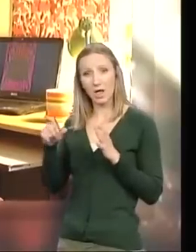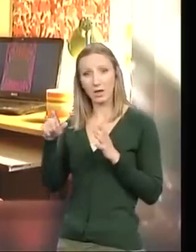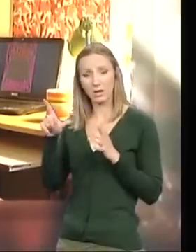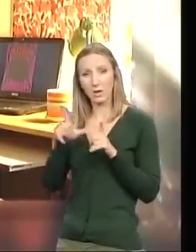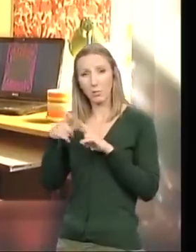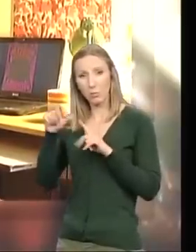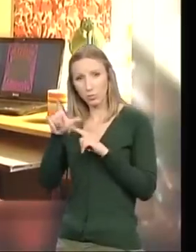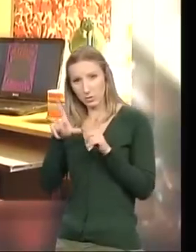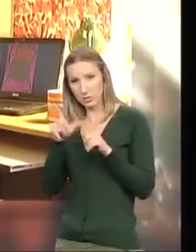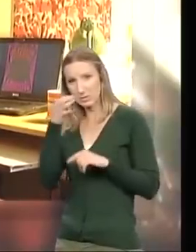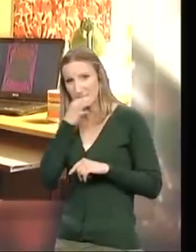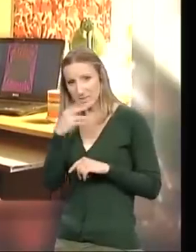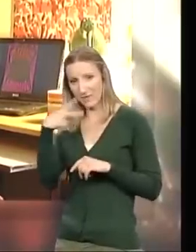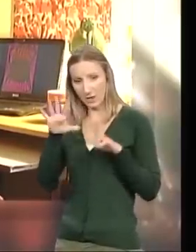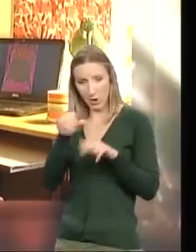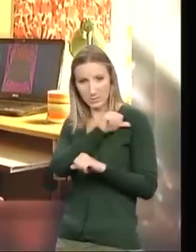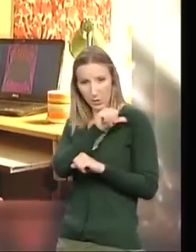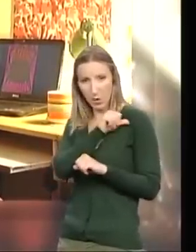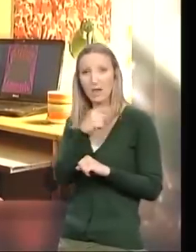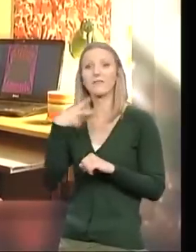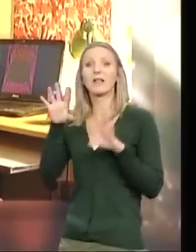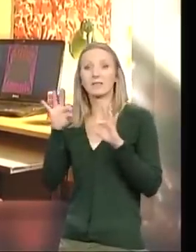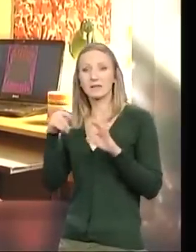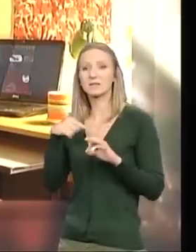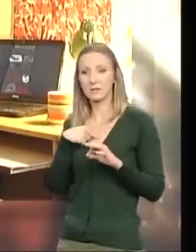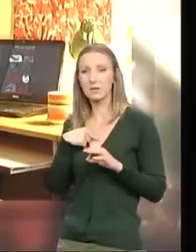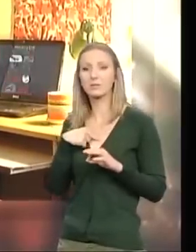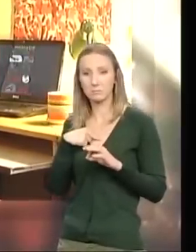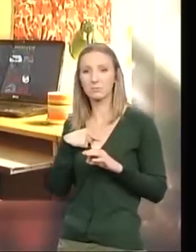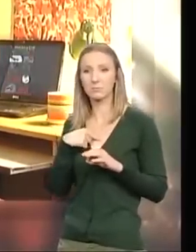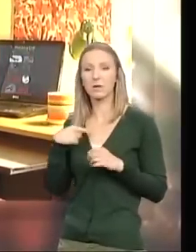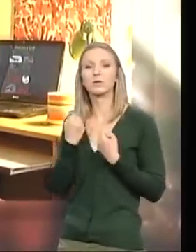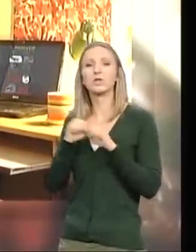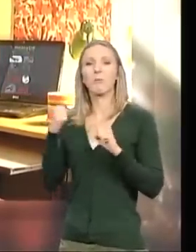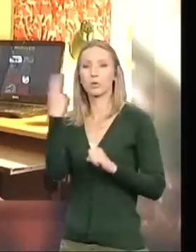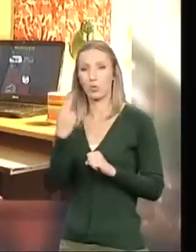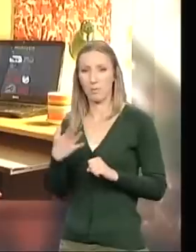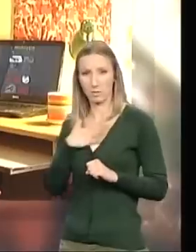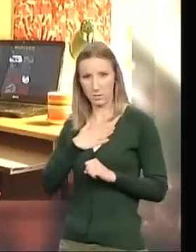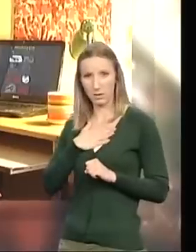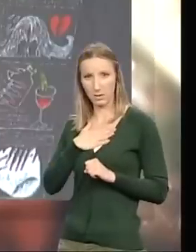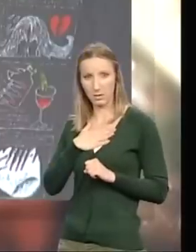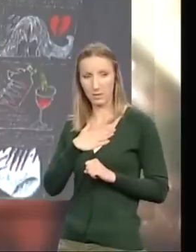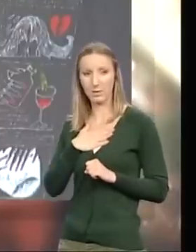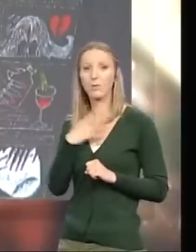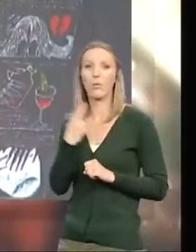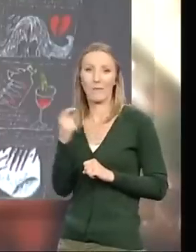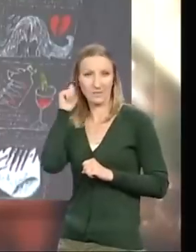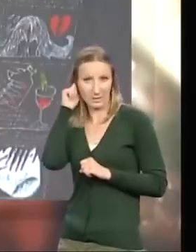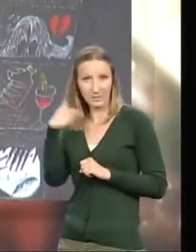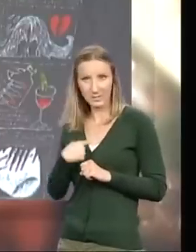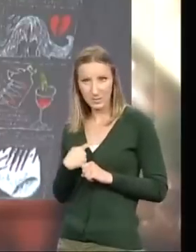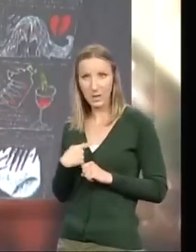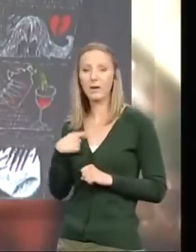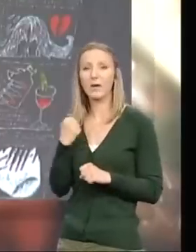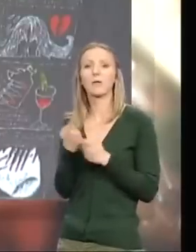2008. From 2010, created the status of an artist, and I work as